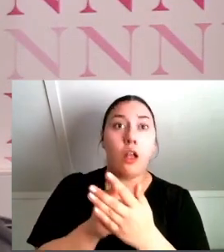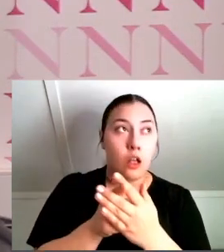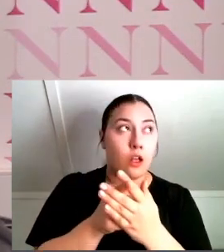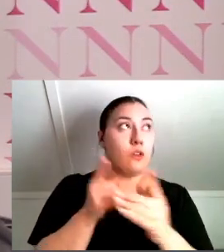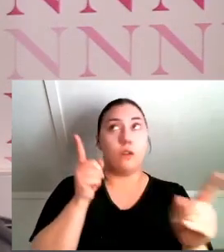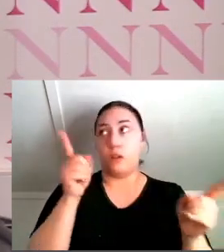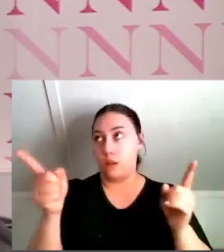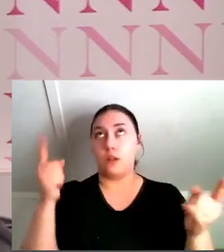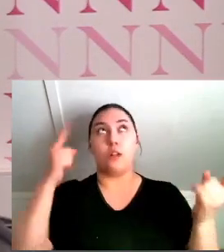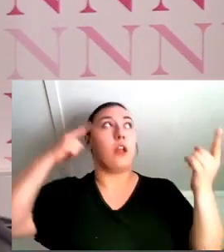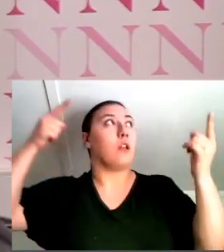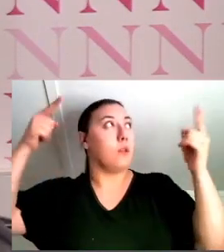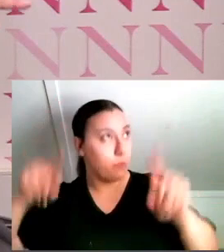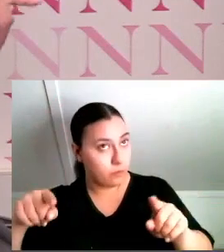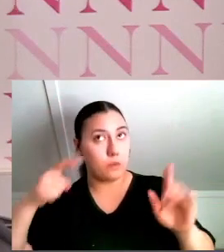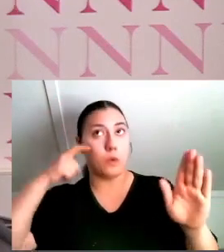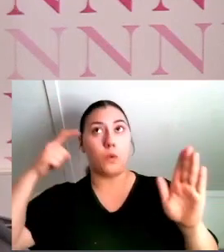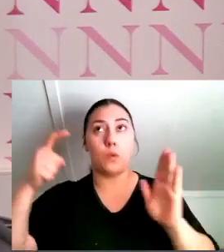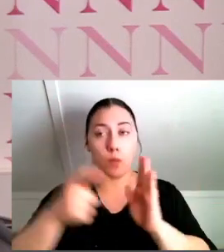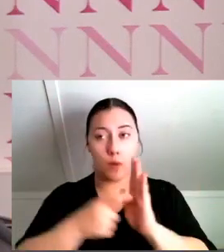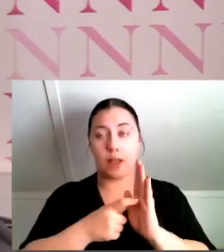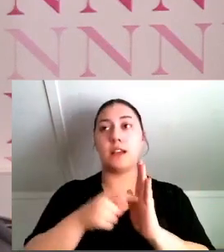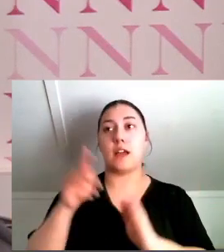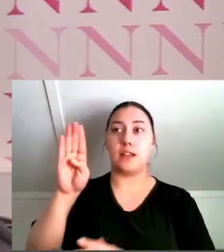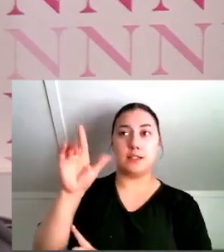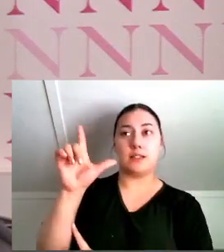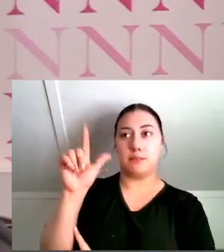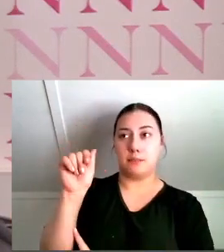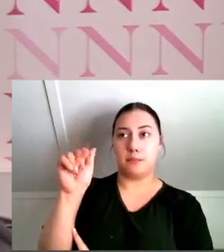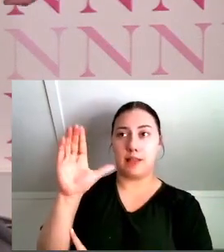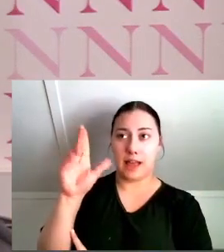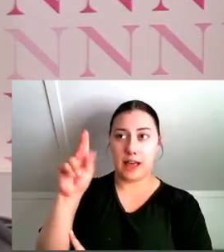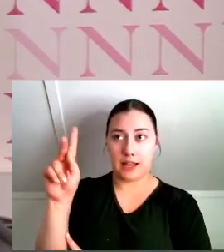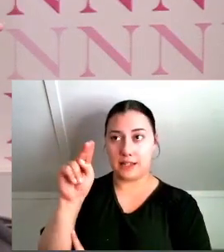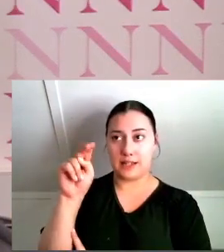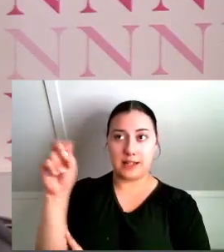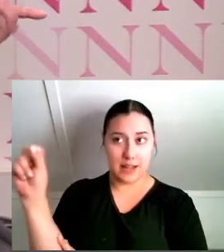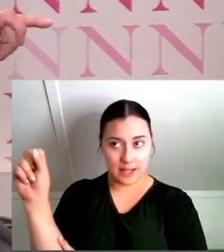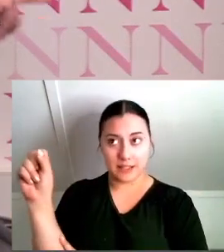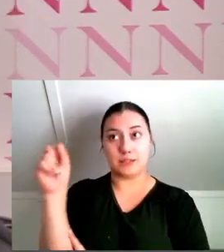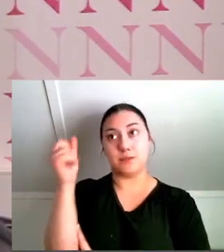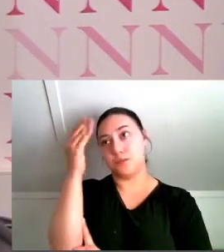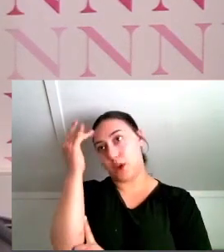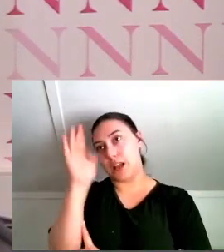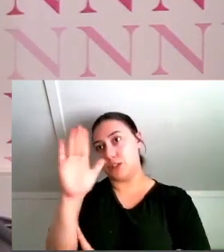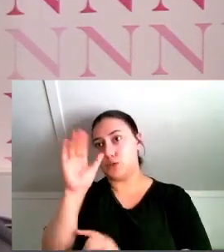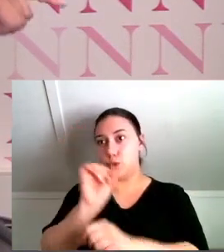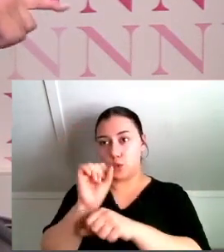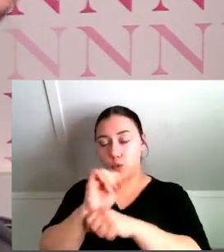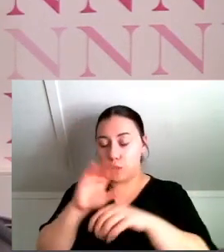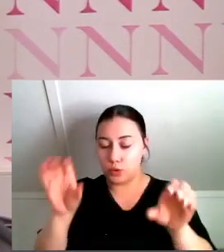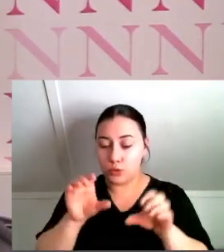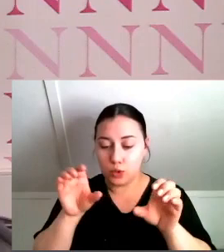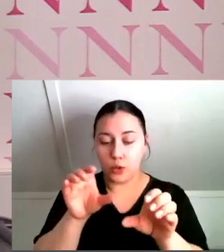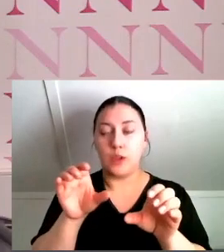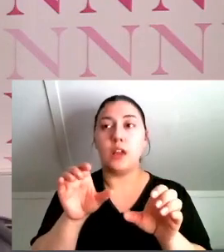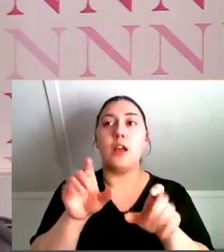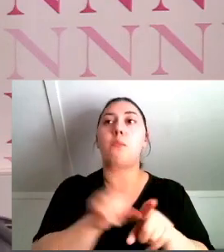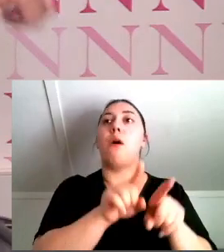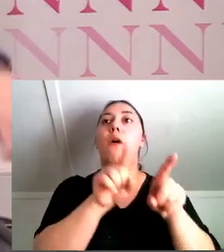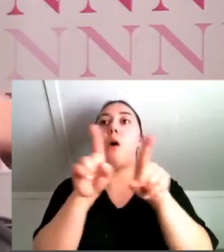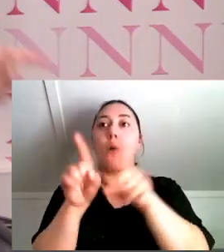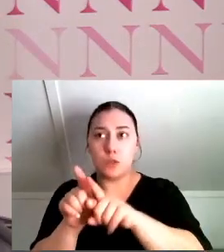the Blackness because of the work that you're doing, right, and yeah. also that there is scholarship there and